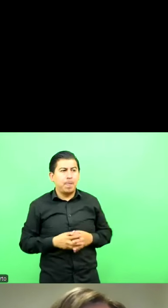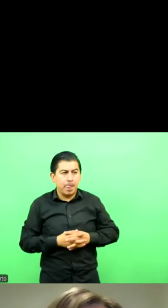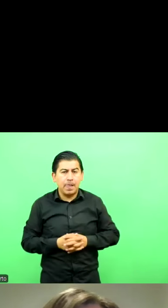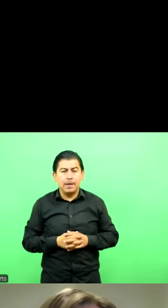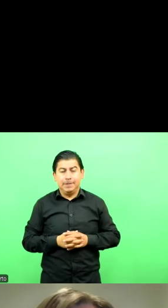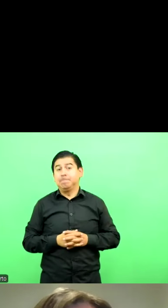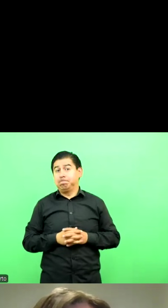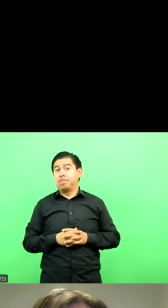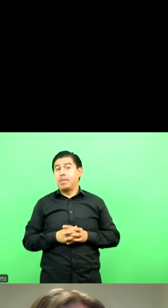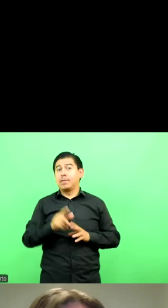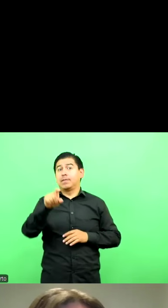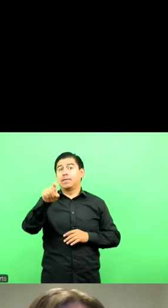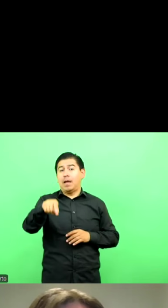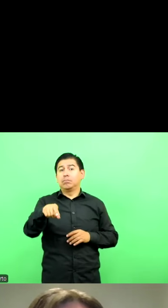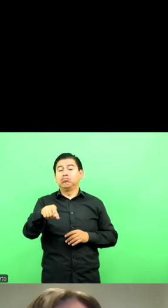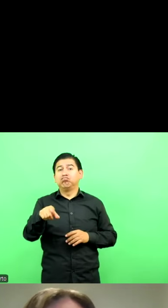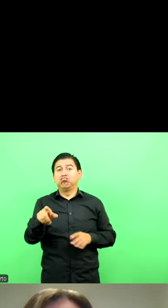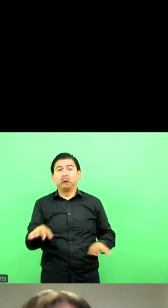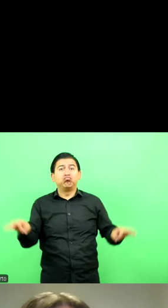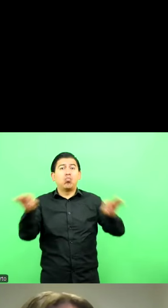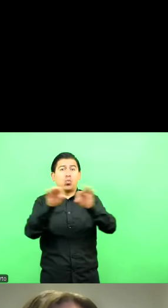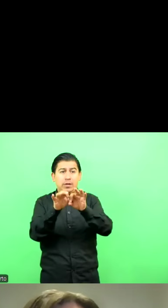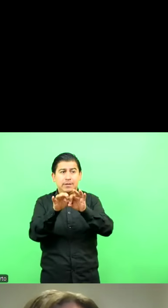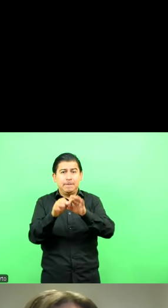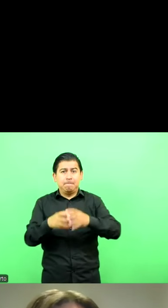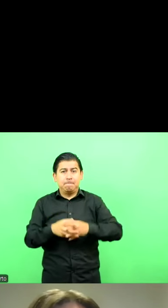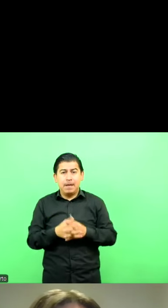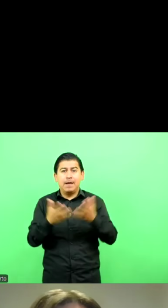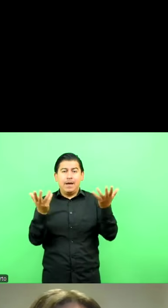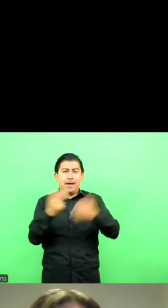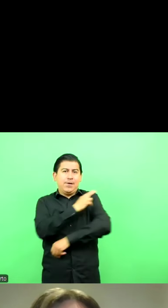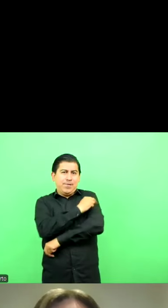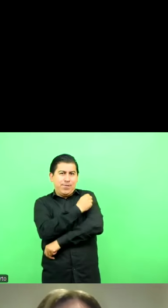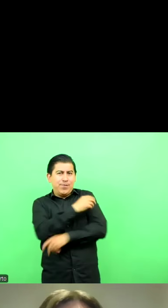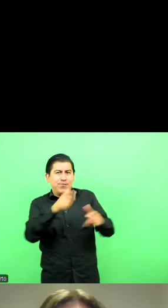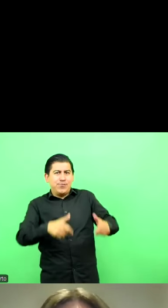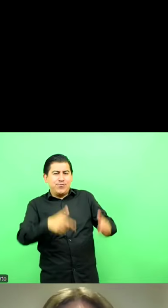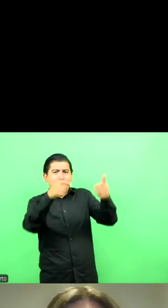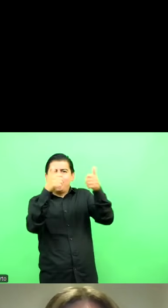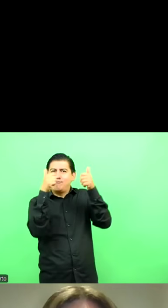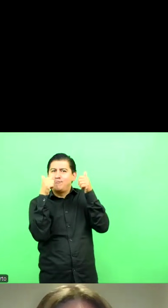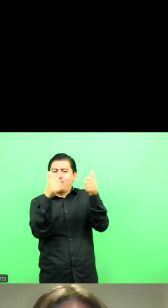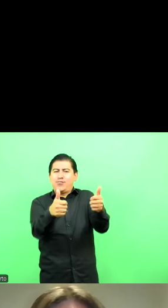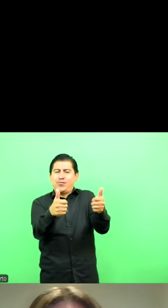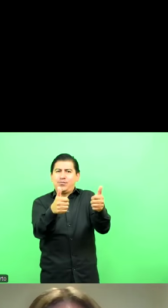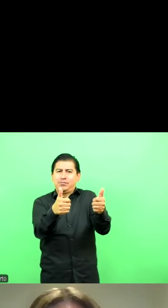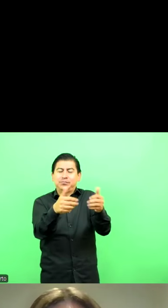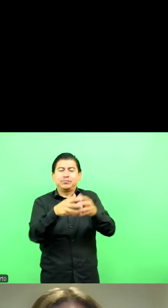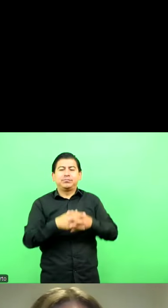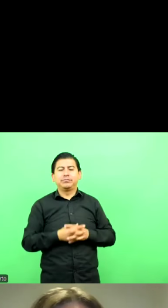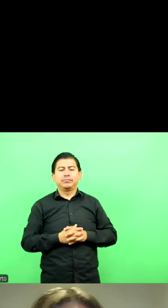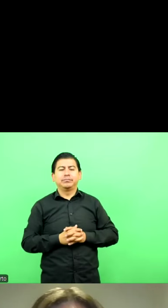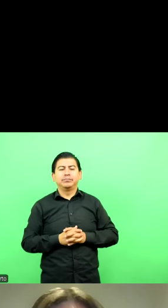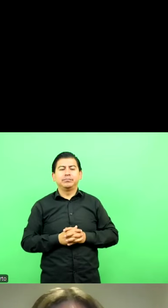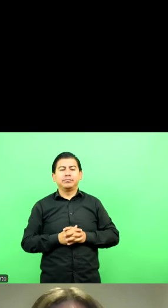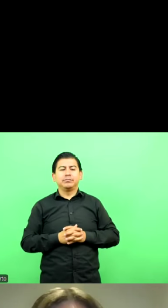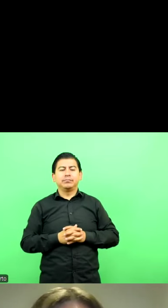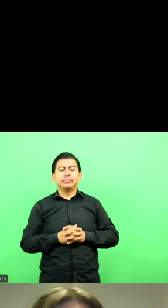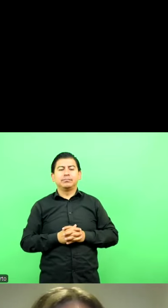health infrastructure that caters the needs of older persons and people with disabilities. So,